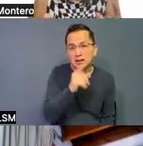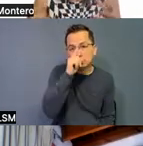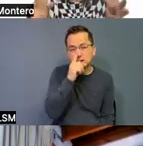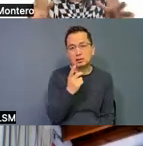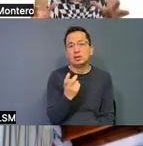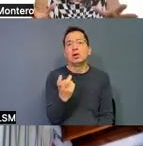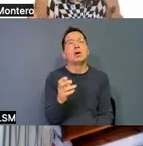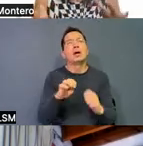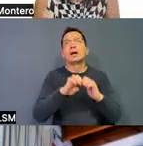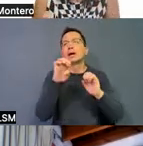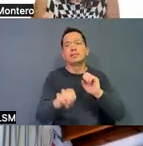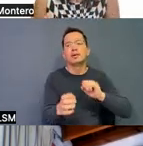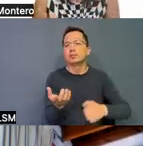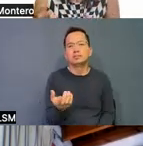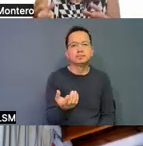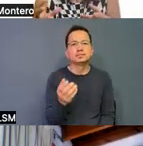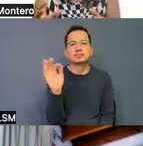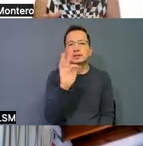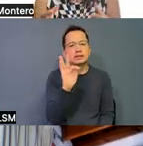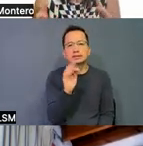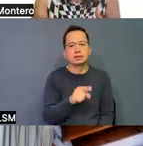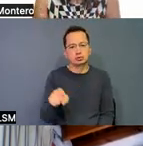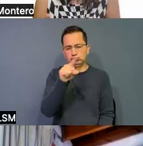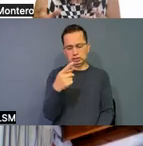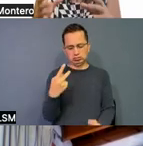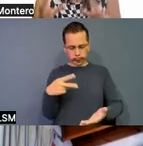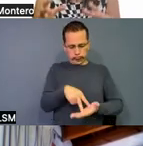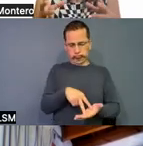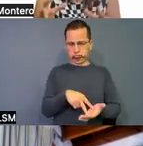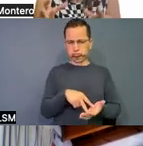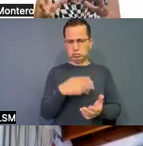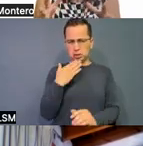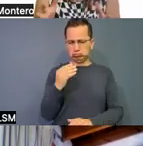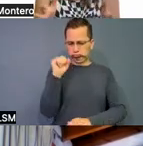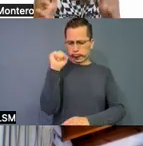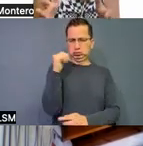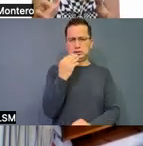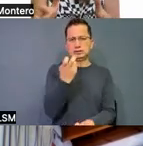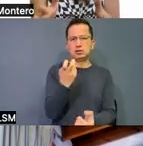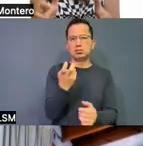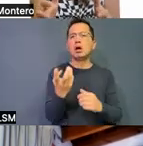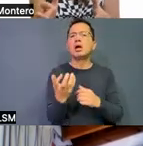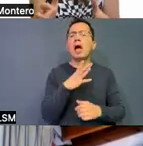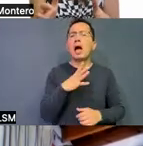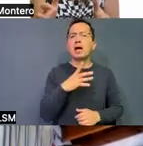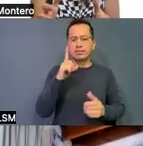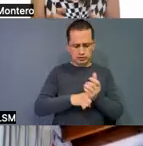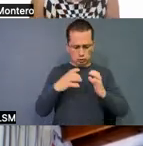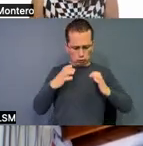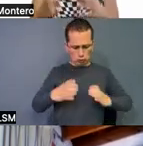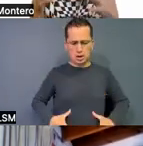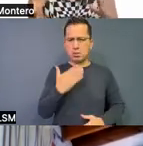a bone system, but it's also because of the fascia. Fascia provides you with a sense of stability and